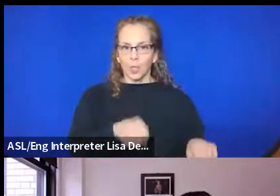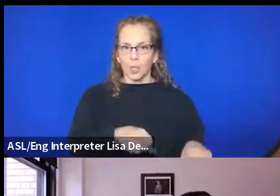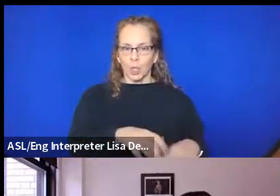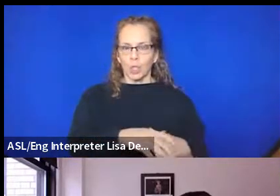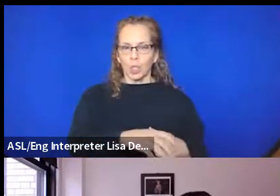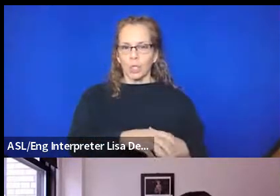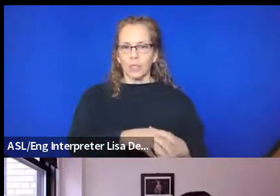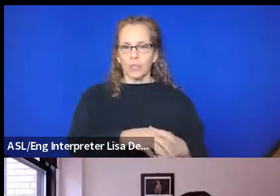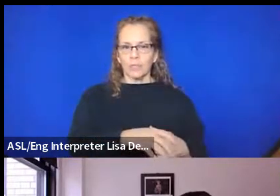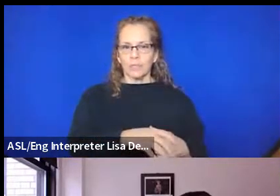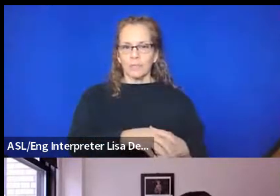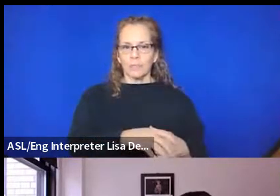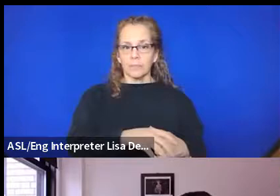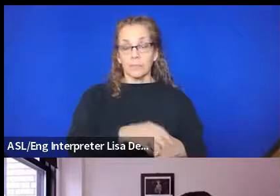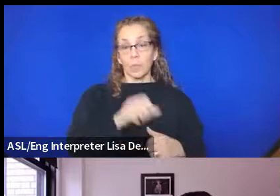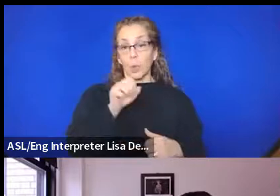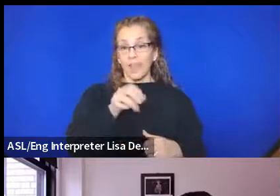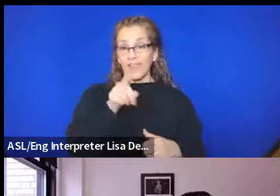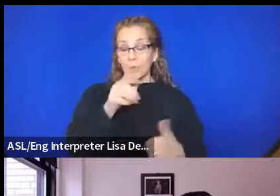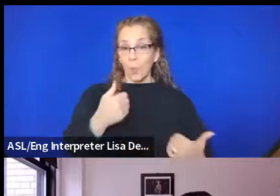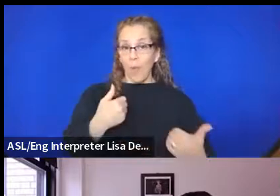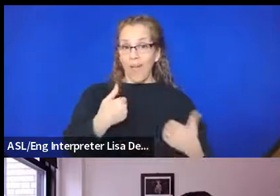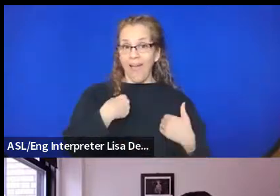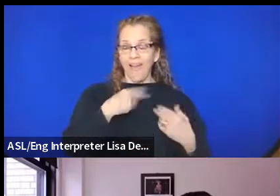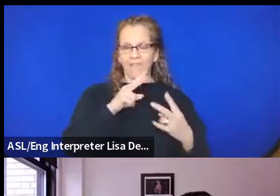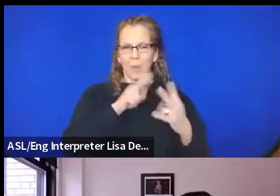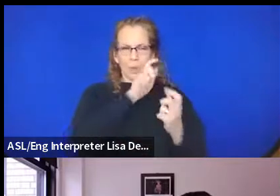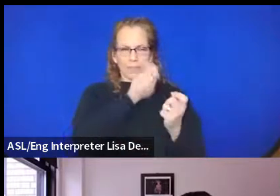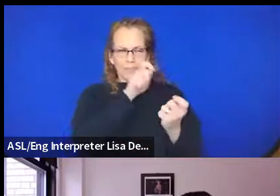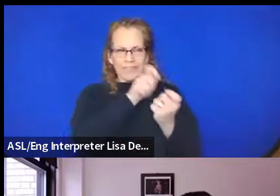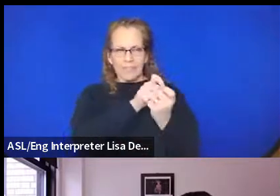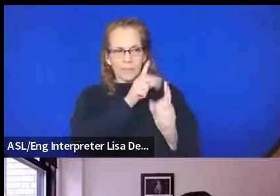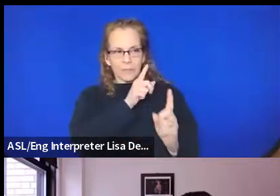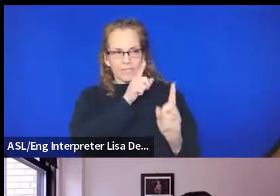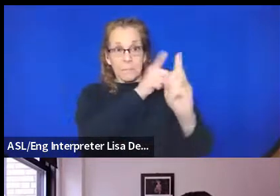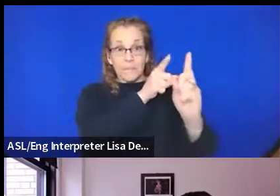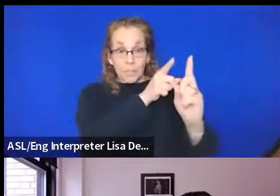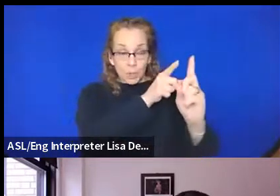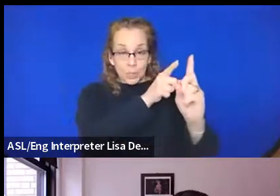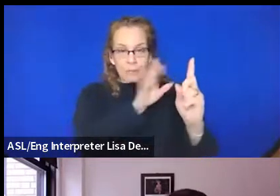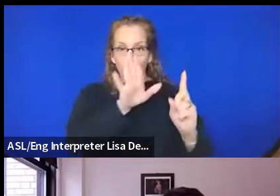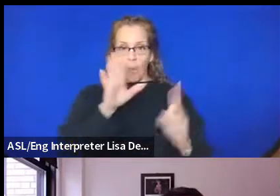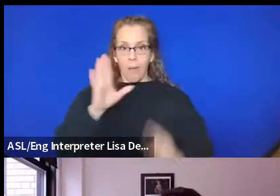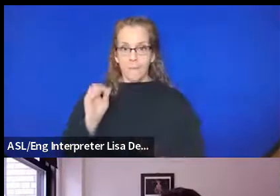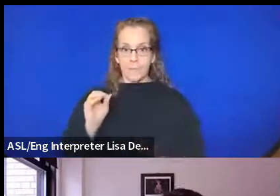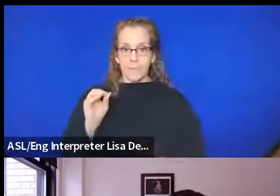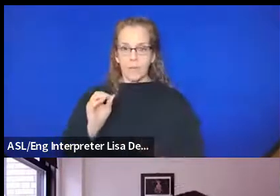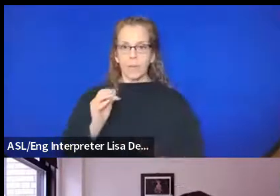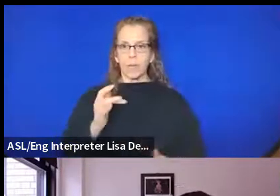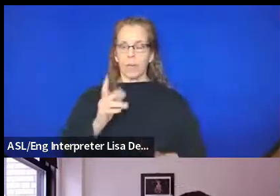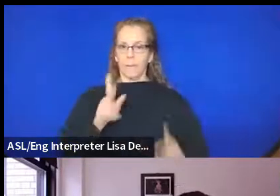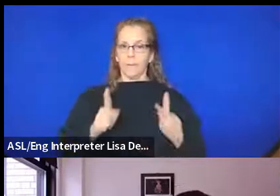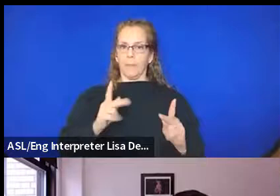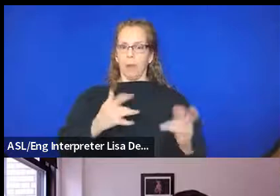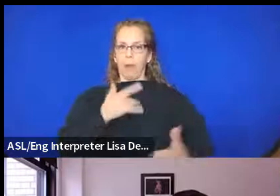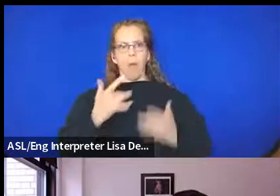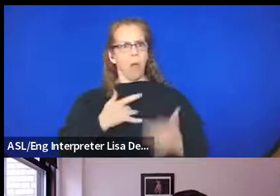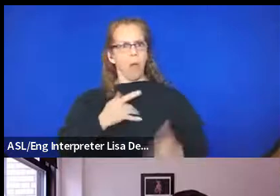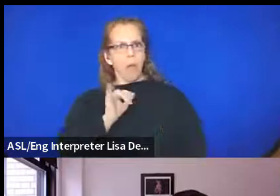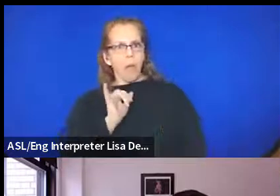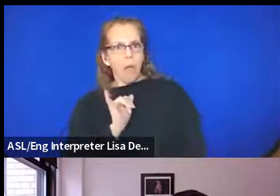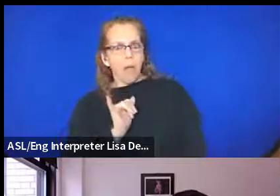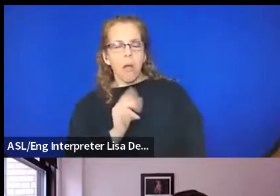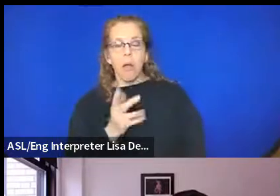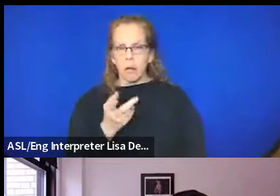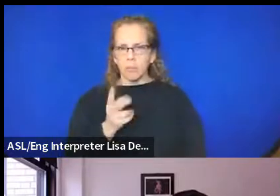early on. So if you have a very specific mission and work that people find exciting, then see what connections you can